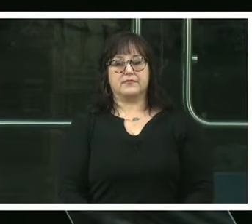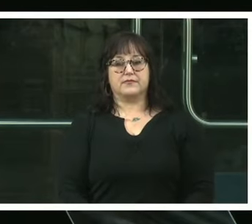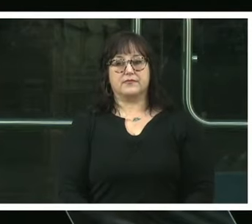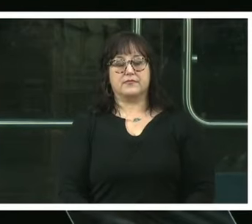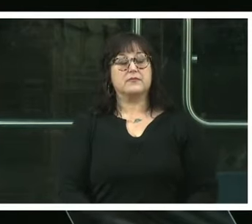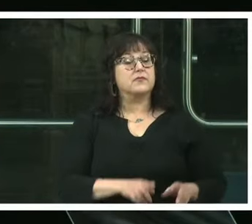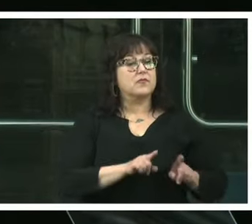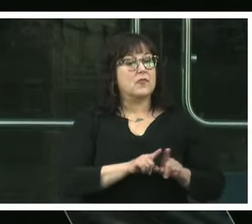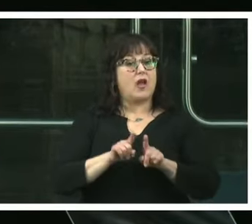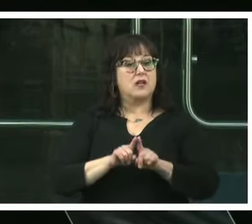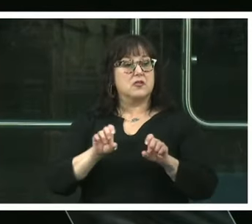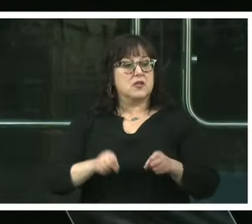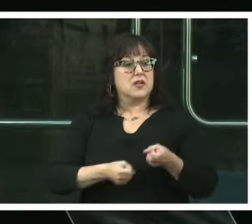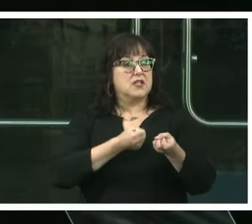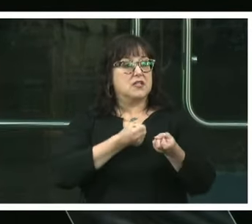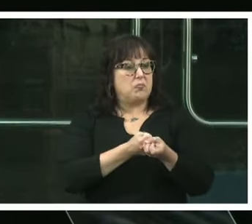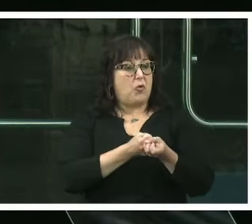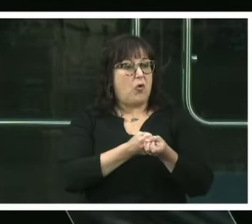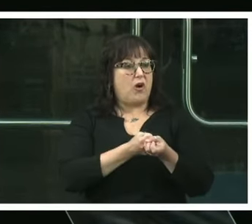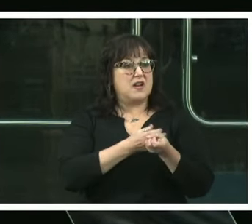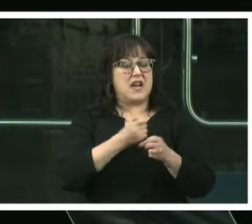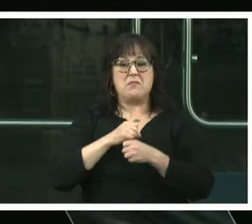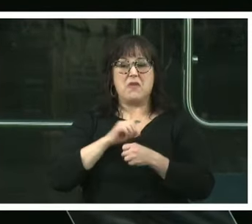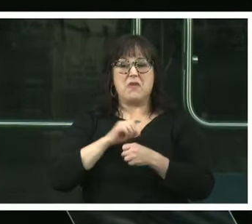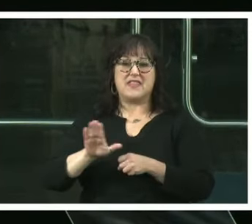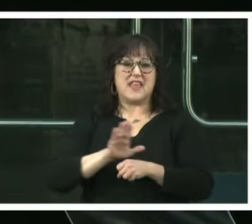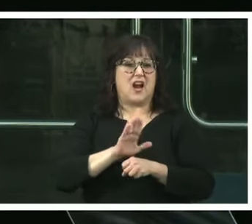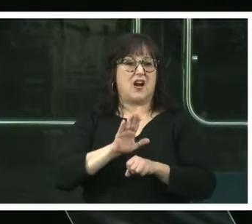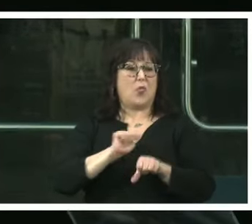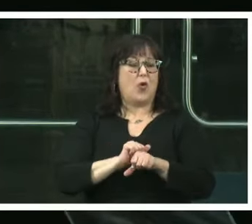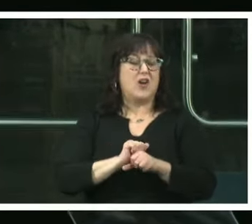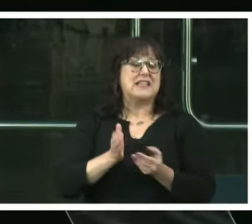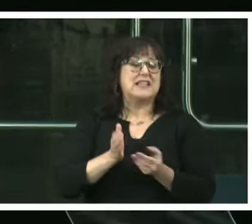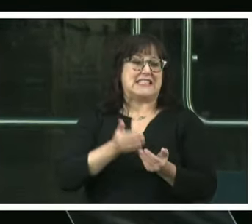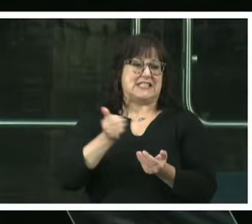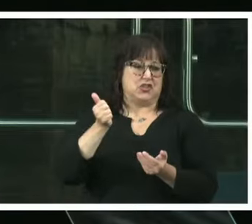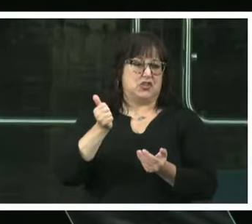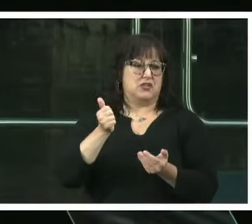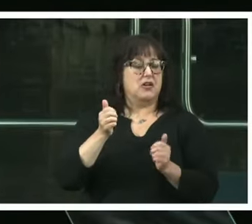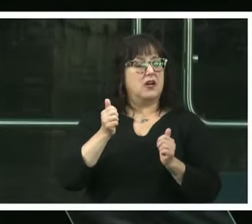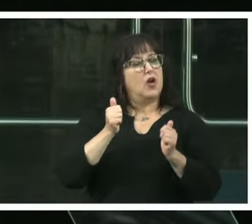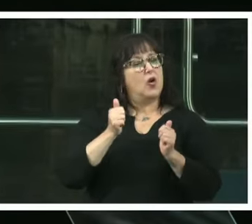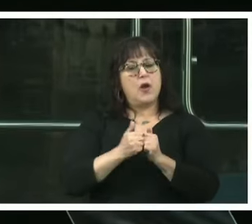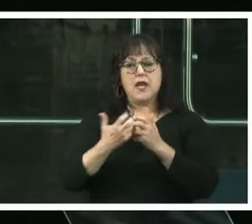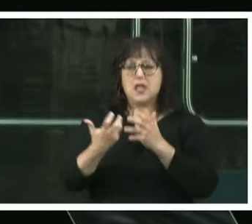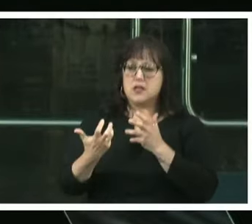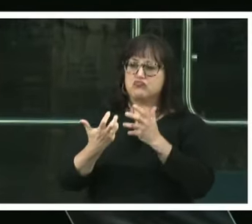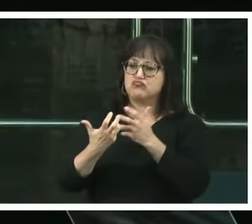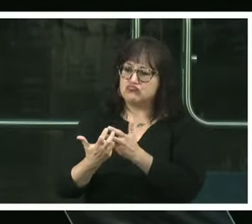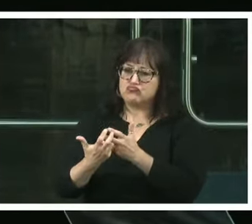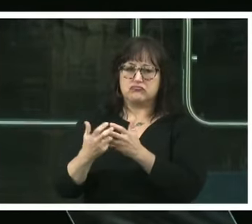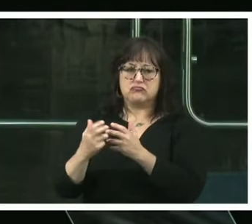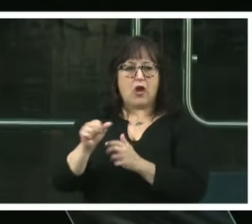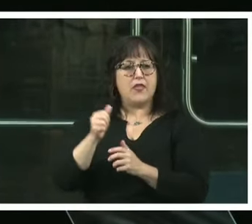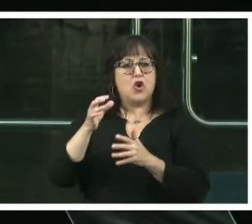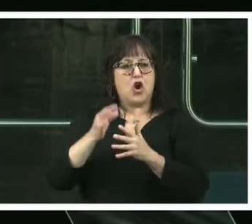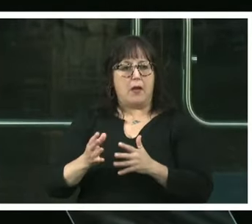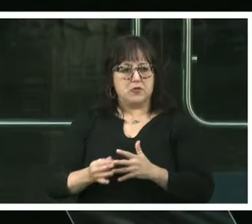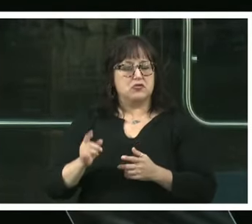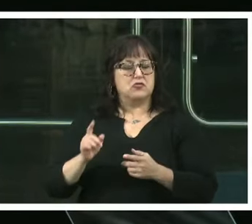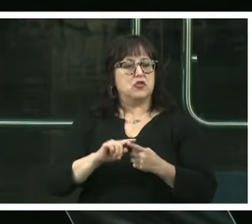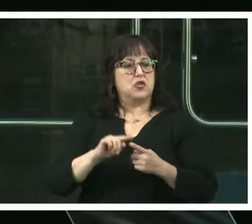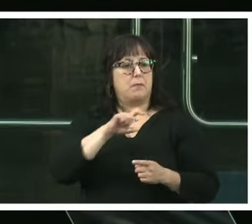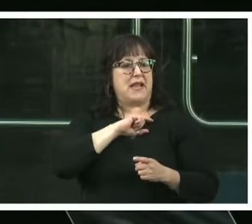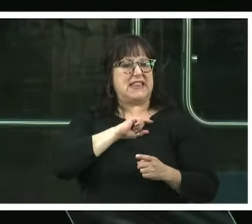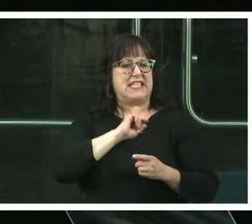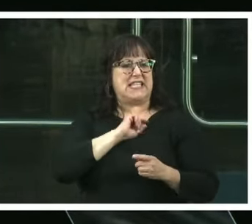We can also support and ease their work with complementary alternatives to police interventions. That